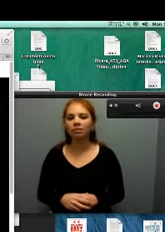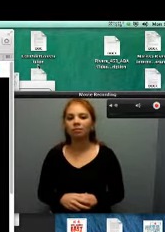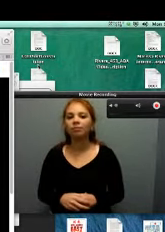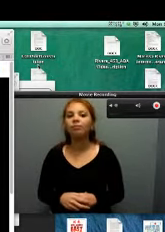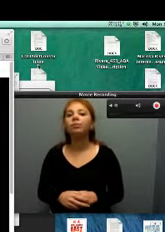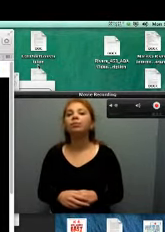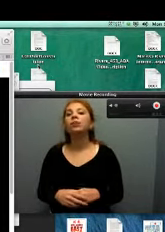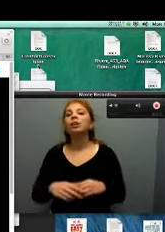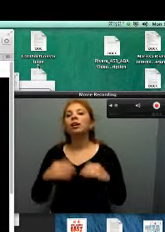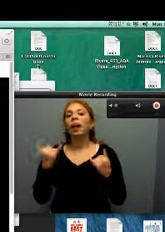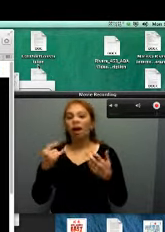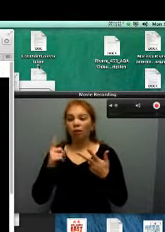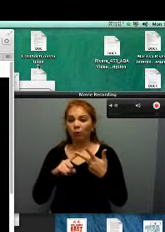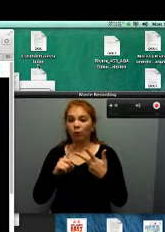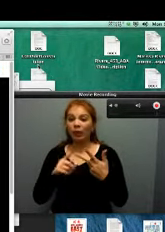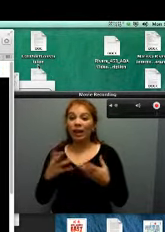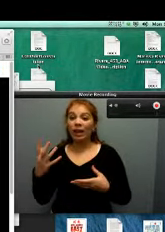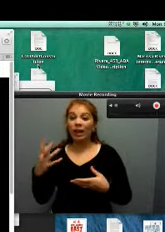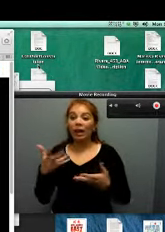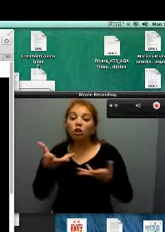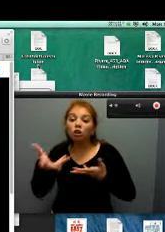And then people's interpersonal skills.